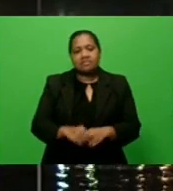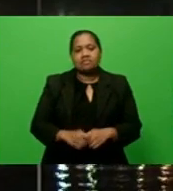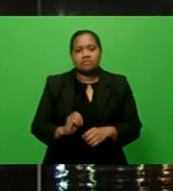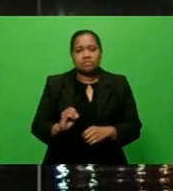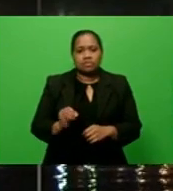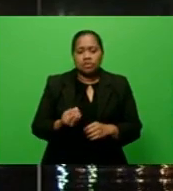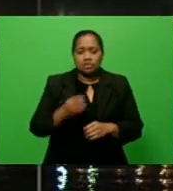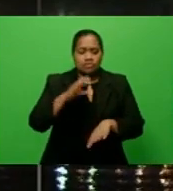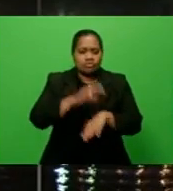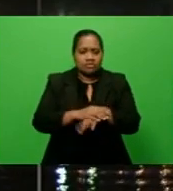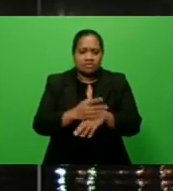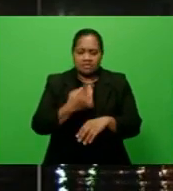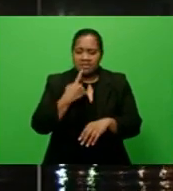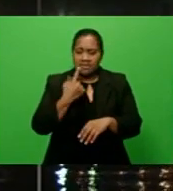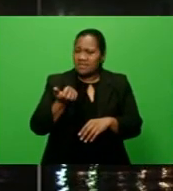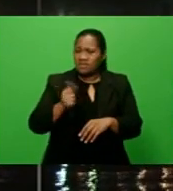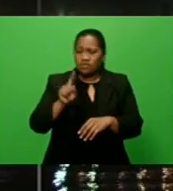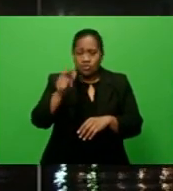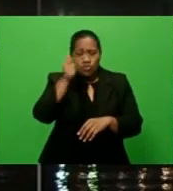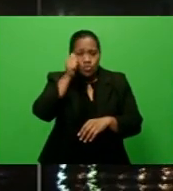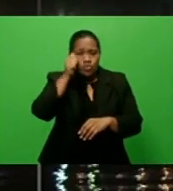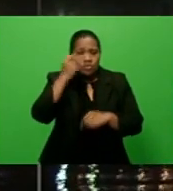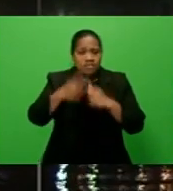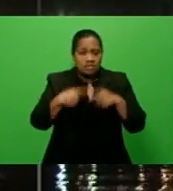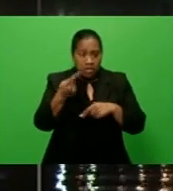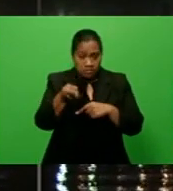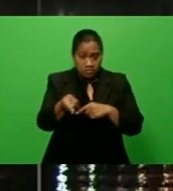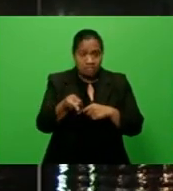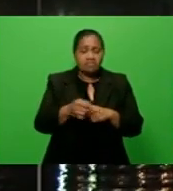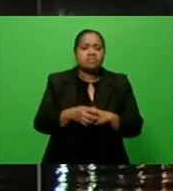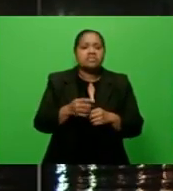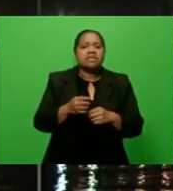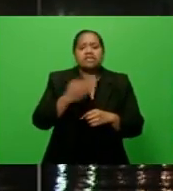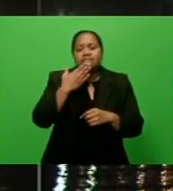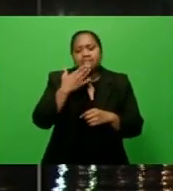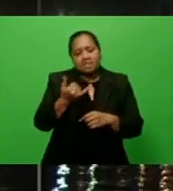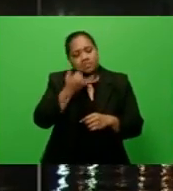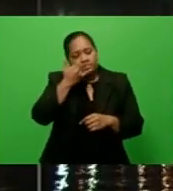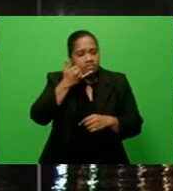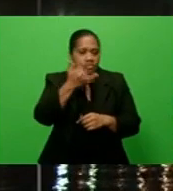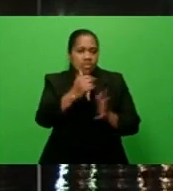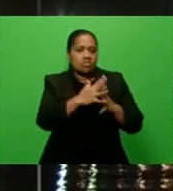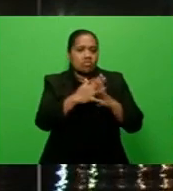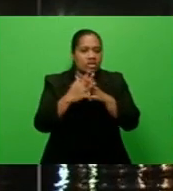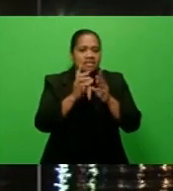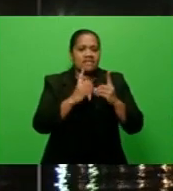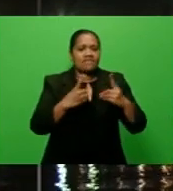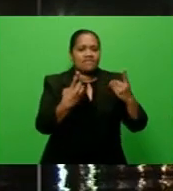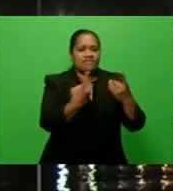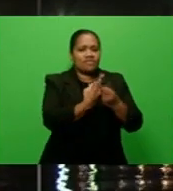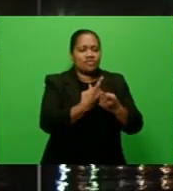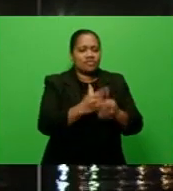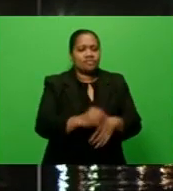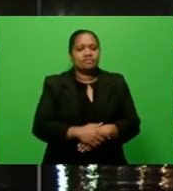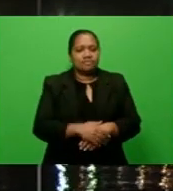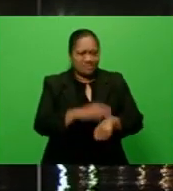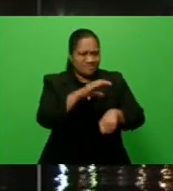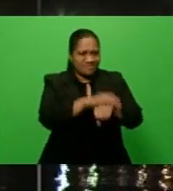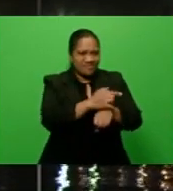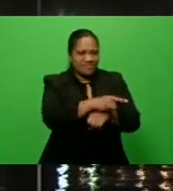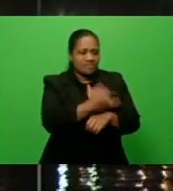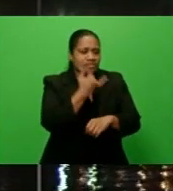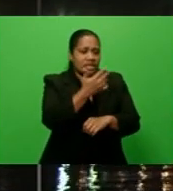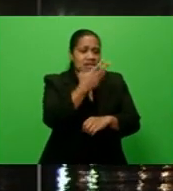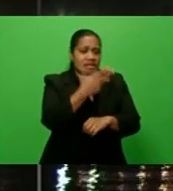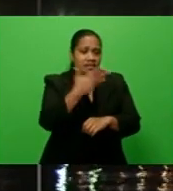may have information that could assist the investigation is requested to call the Western Division Command Centre on